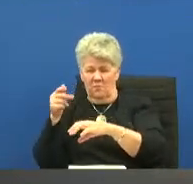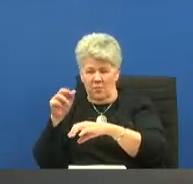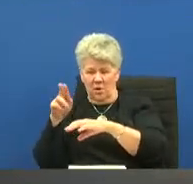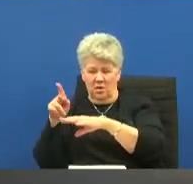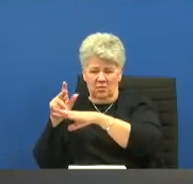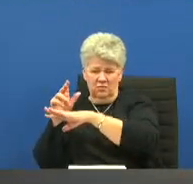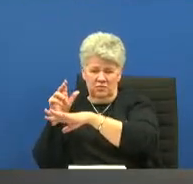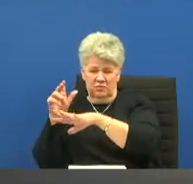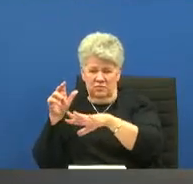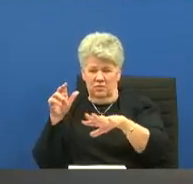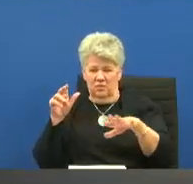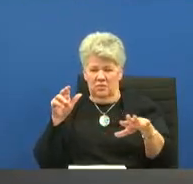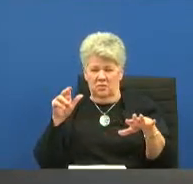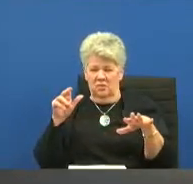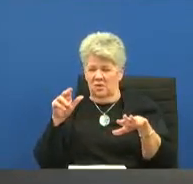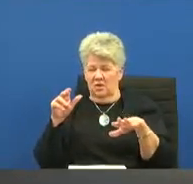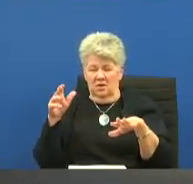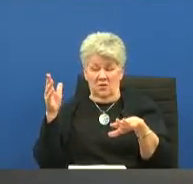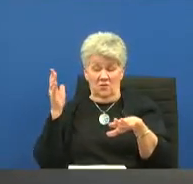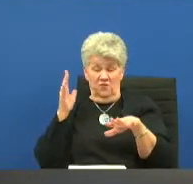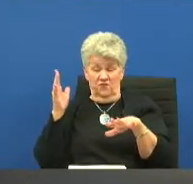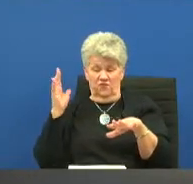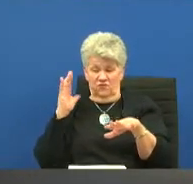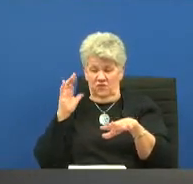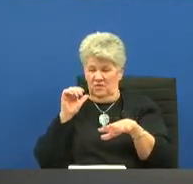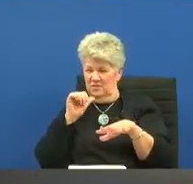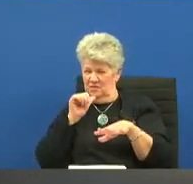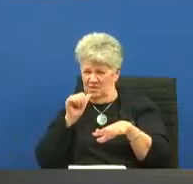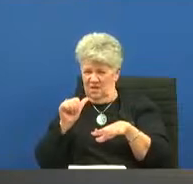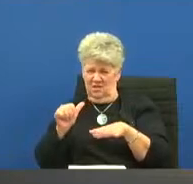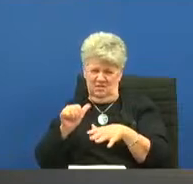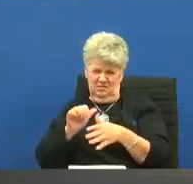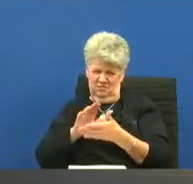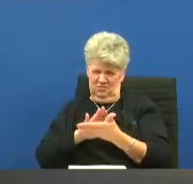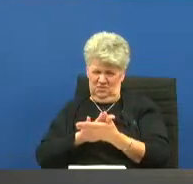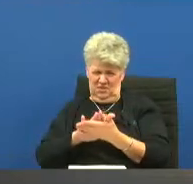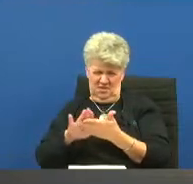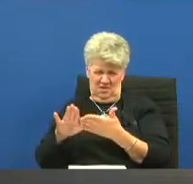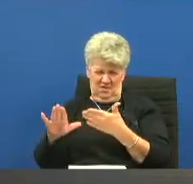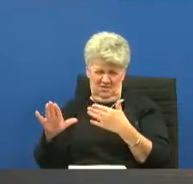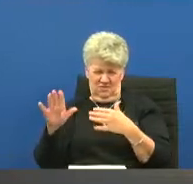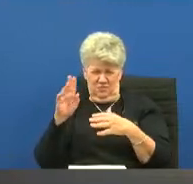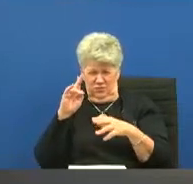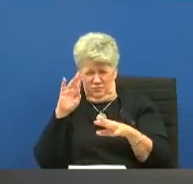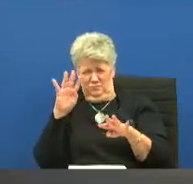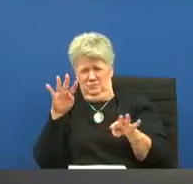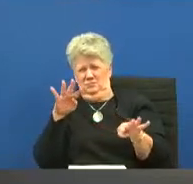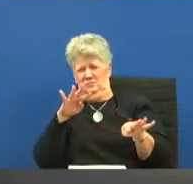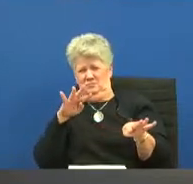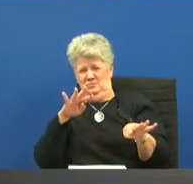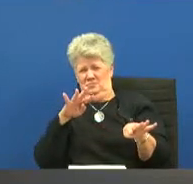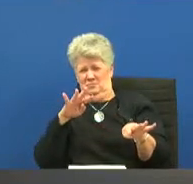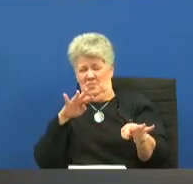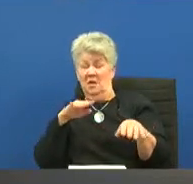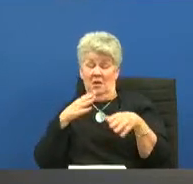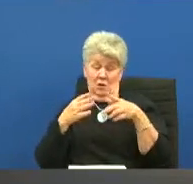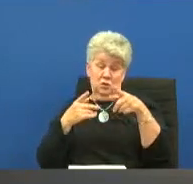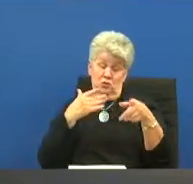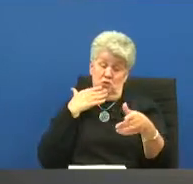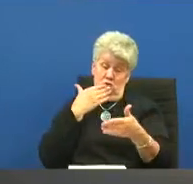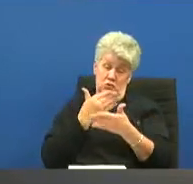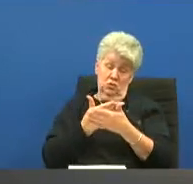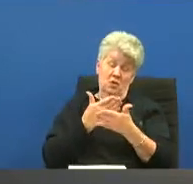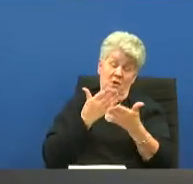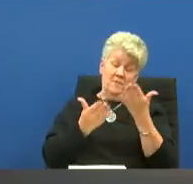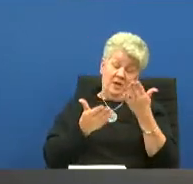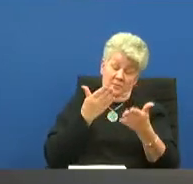there, it was not an asset in terms of aesthetics for the community, even though it may have been an asset in terms of affordable